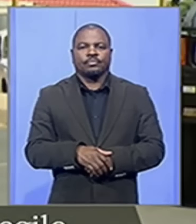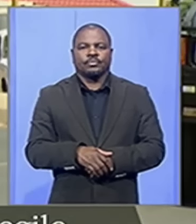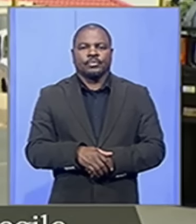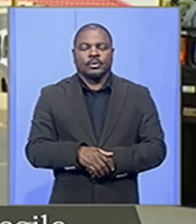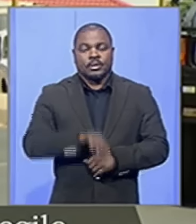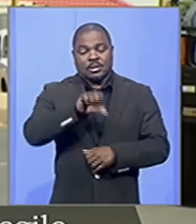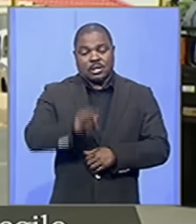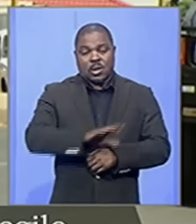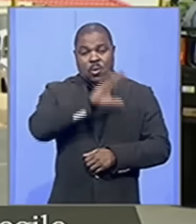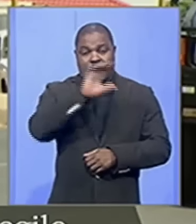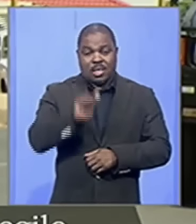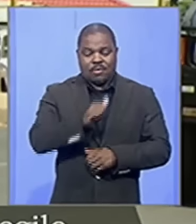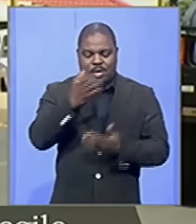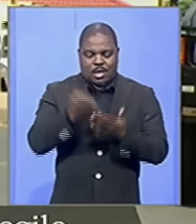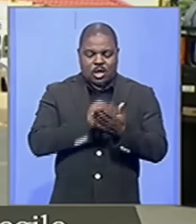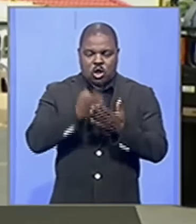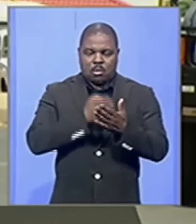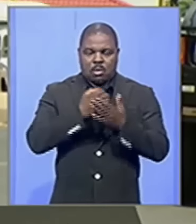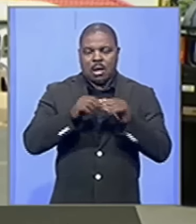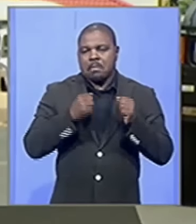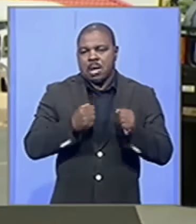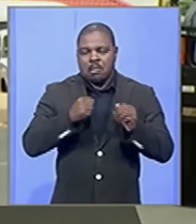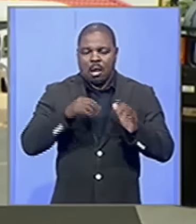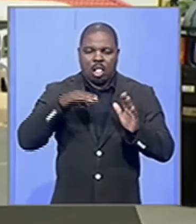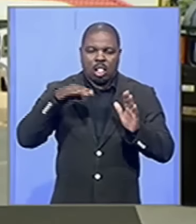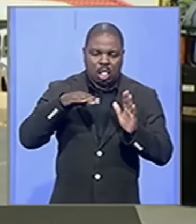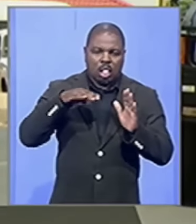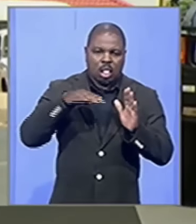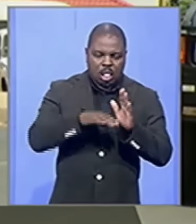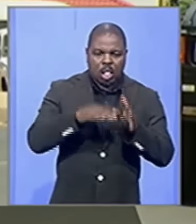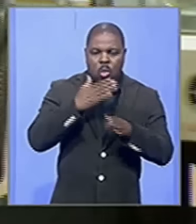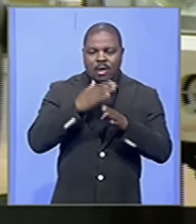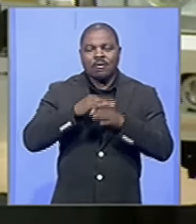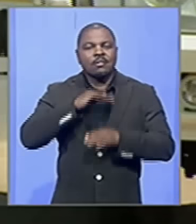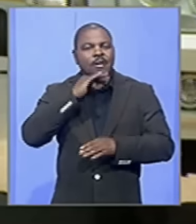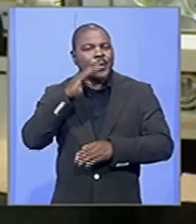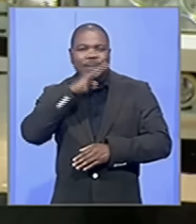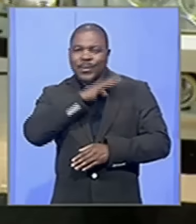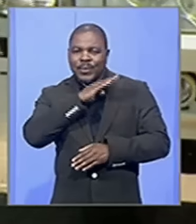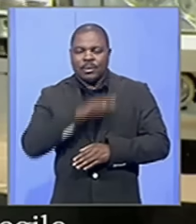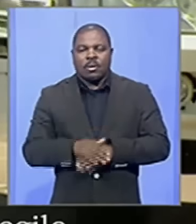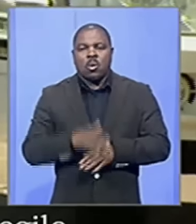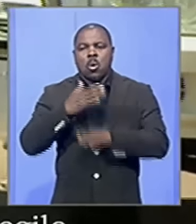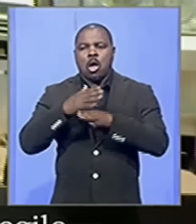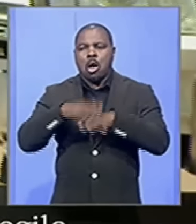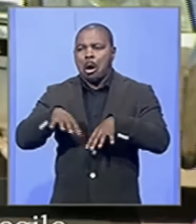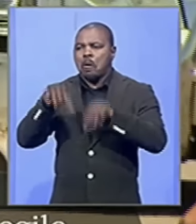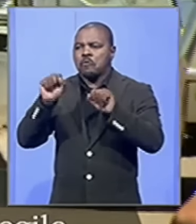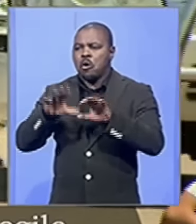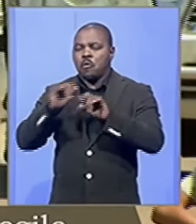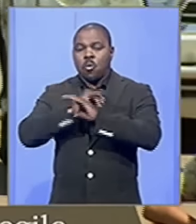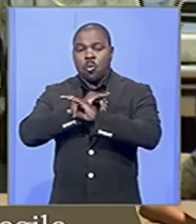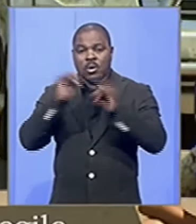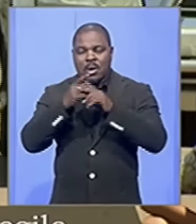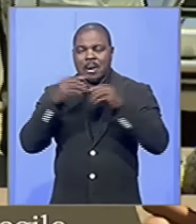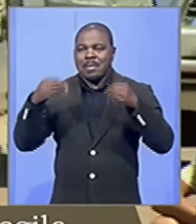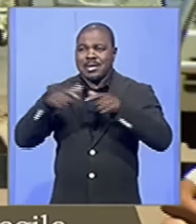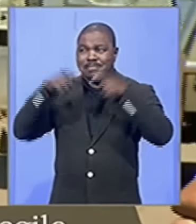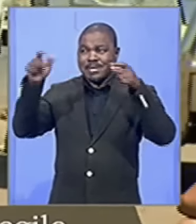Ikonomi ya mono nageng e tsweletse go tekateka go ka tlhola ditiro tse di tlhokagalang. Tatlhegelo ya ditiro e bonagetse thata go dikgwebo tse